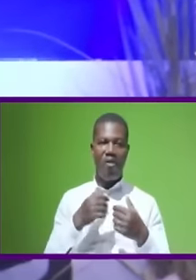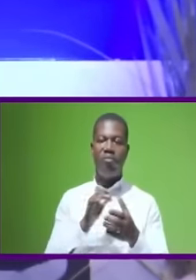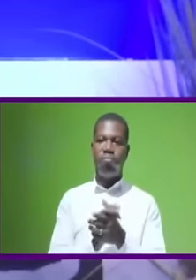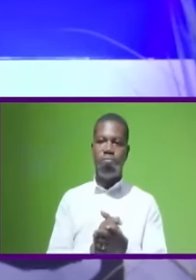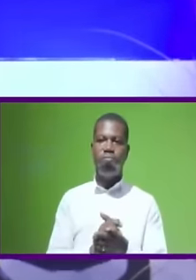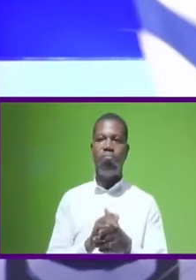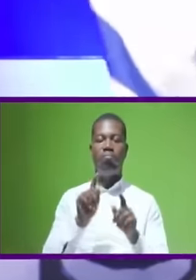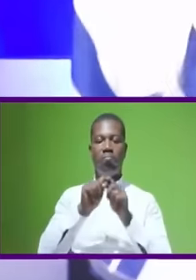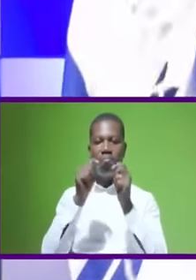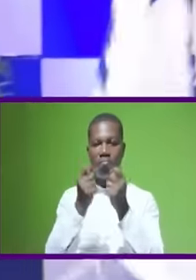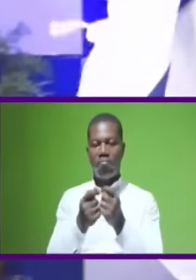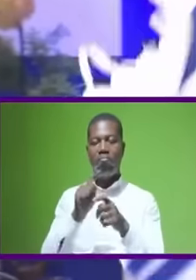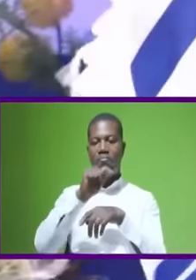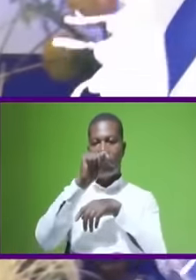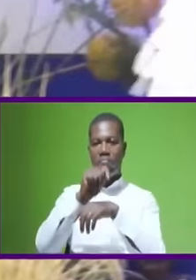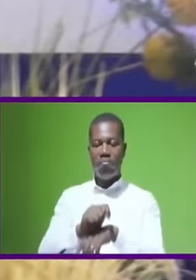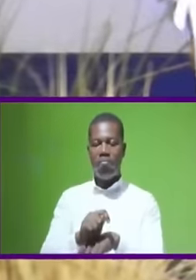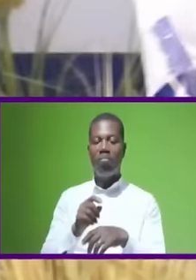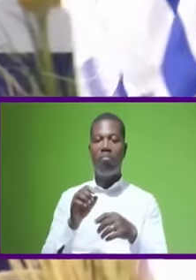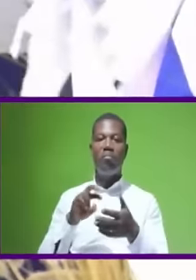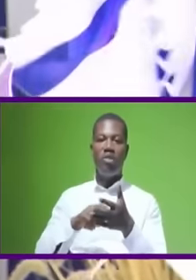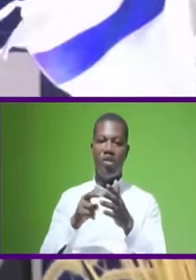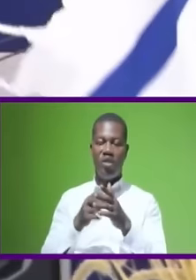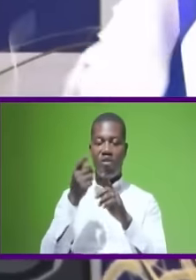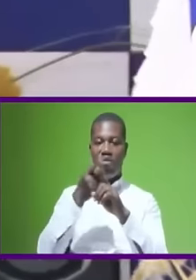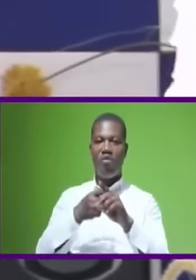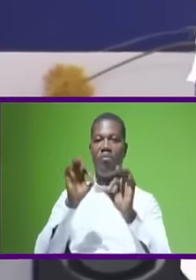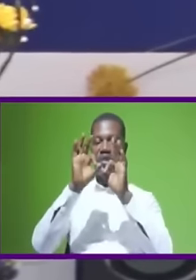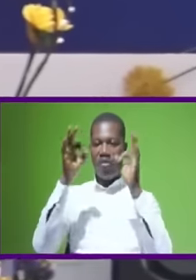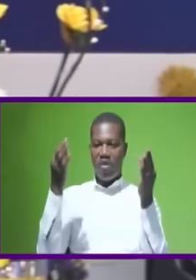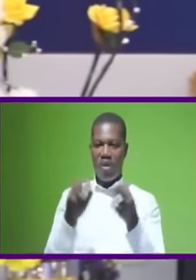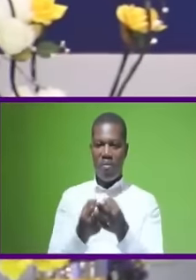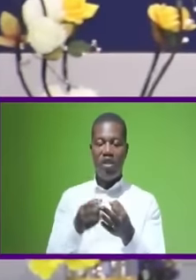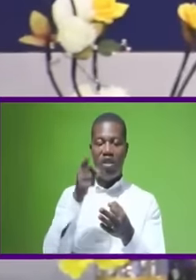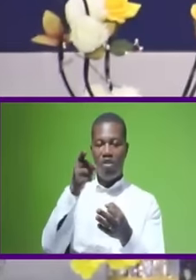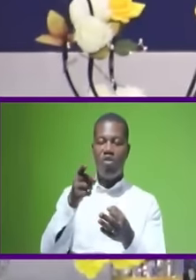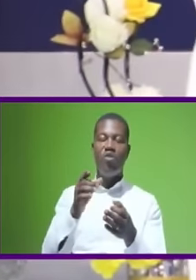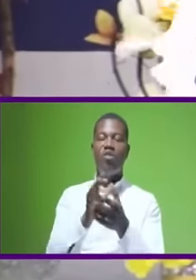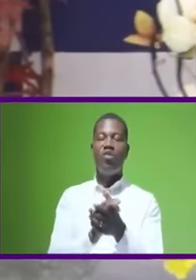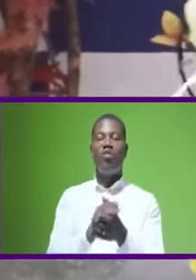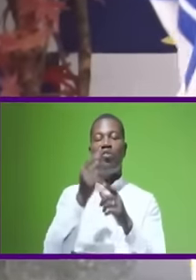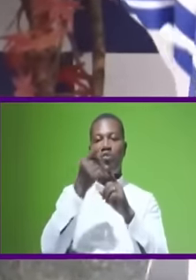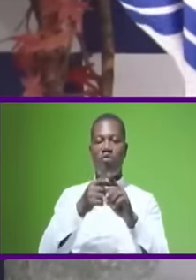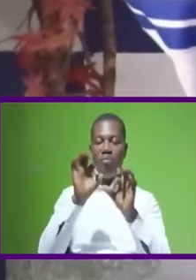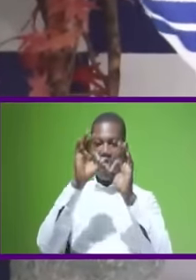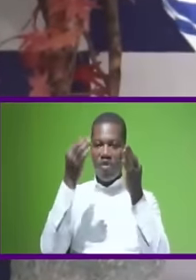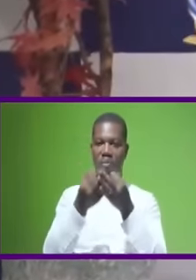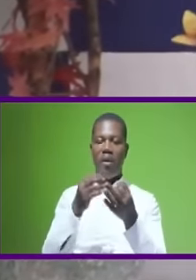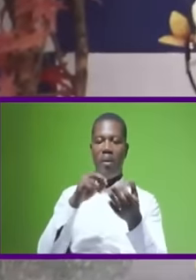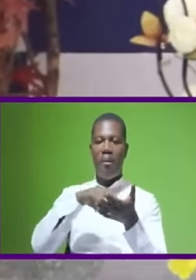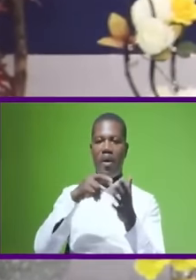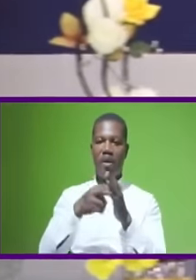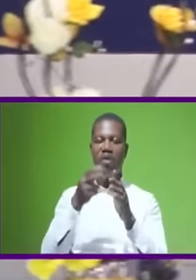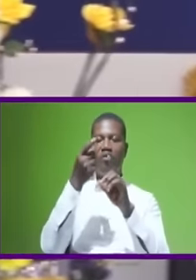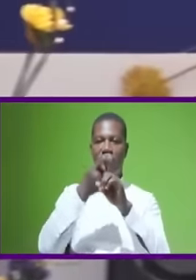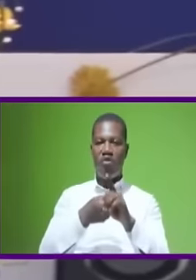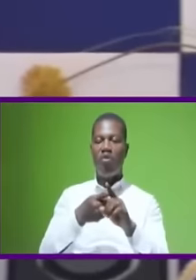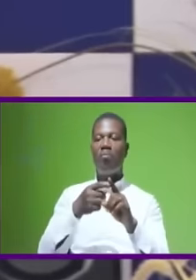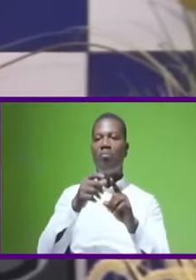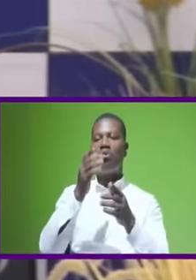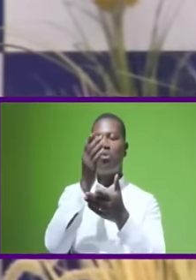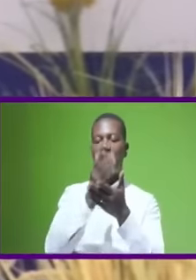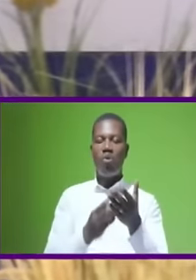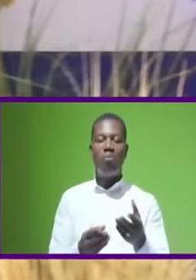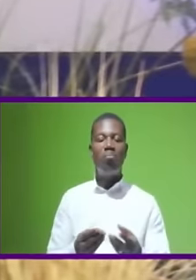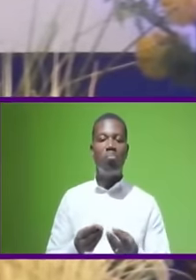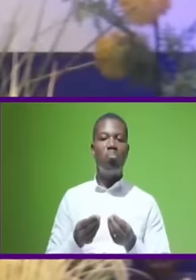treasure, Ufre Bushebim, Sofre Bushebim, so a treasure, Mufrasas, ye biso. So if you belong